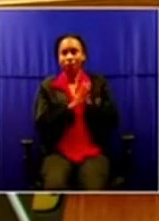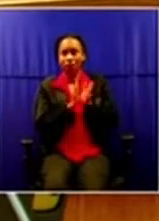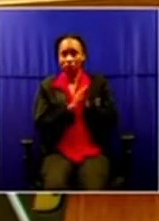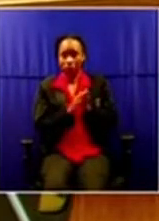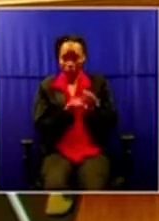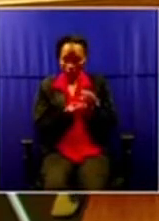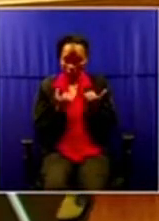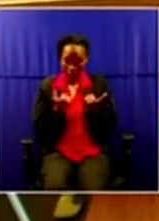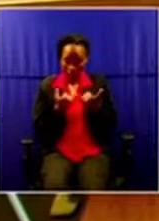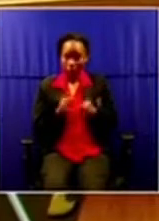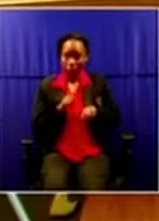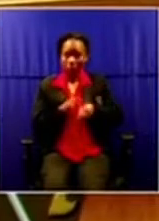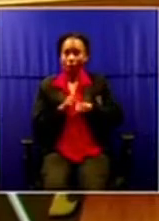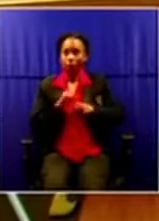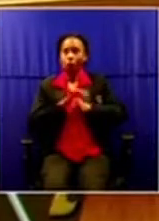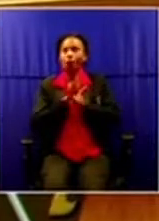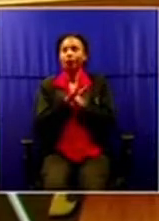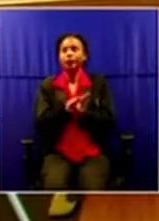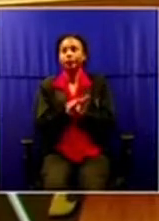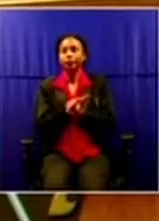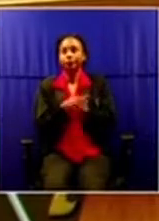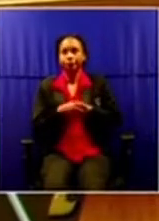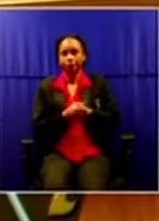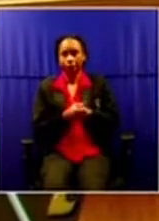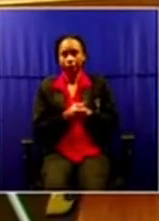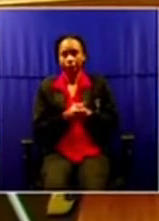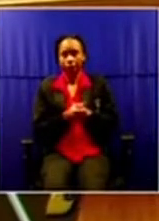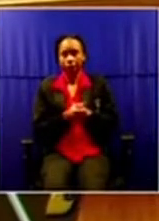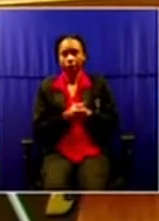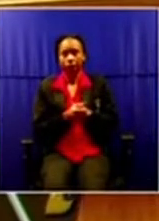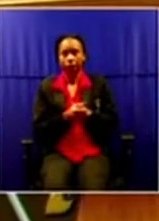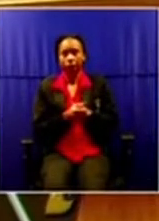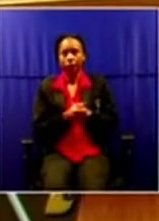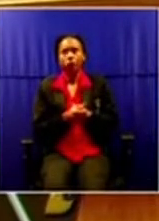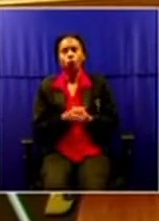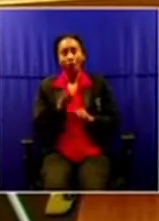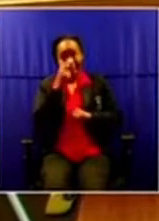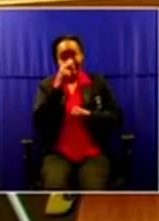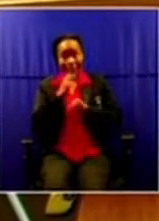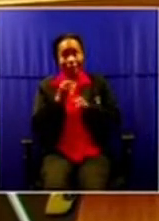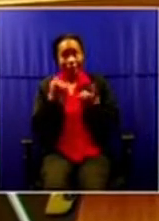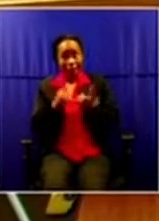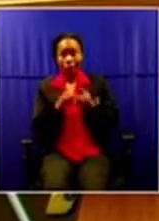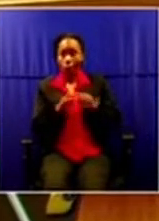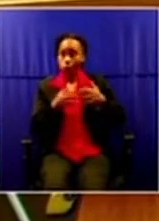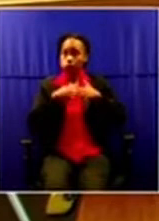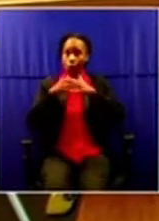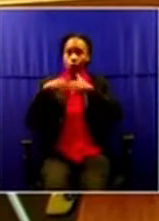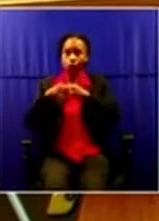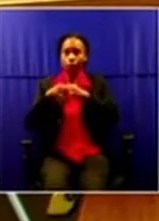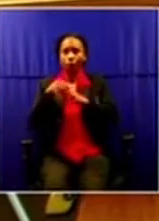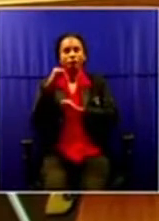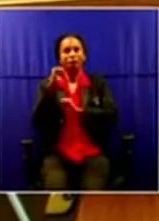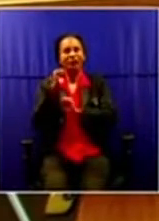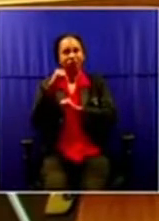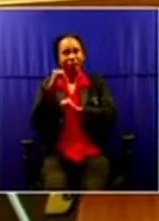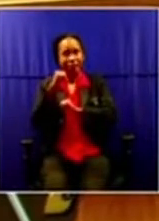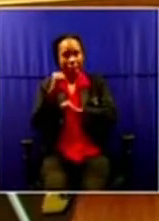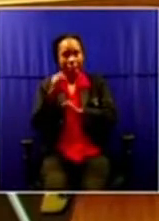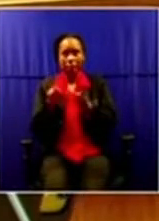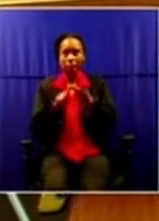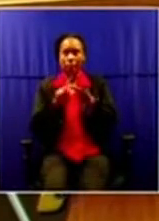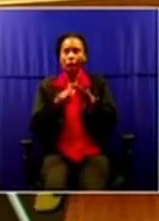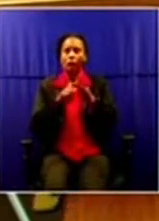COVID period. It must lead to creating factories and manufacturing as well as creating